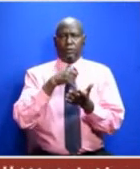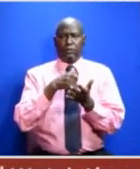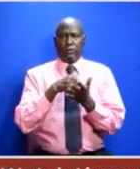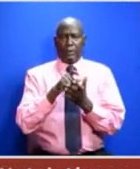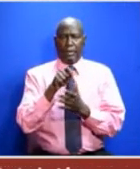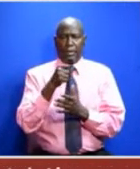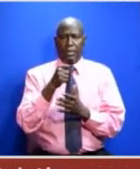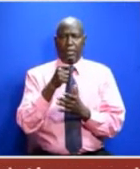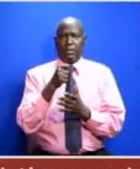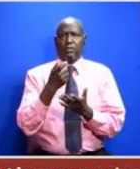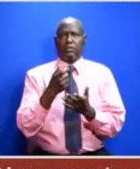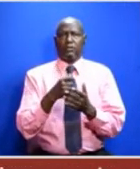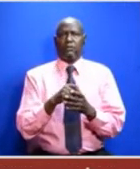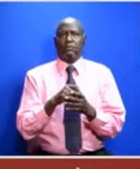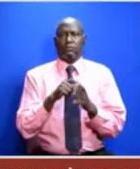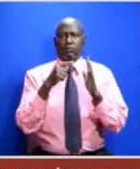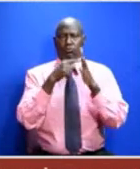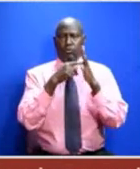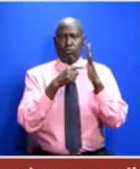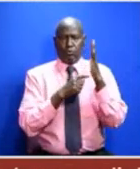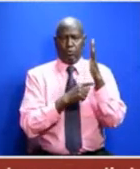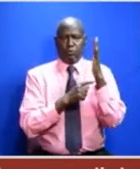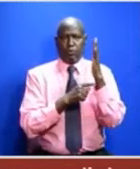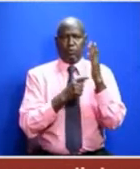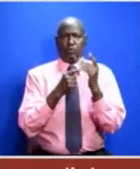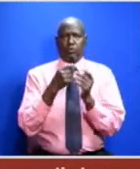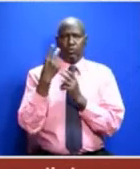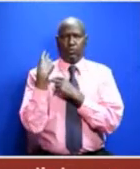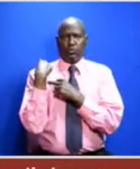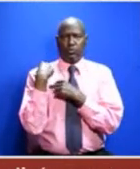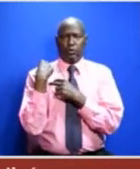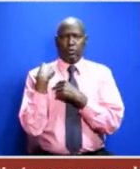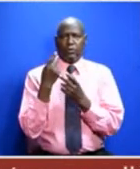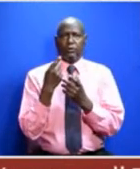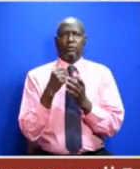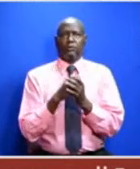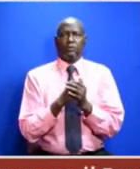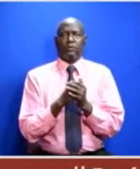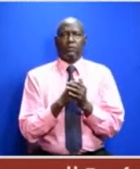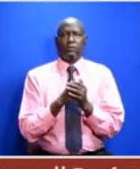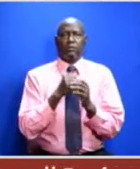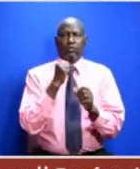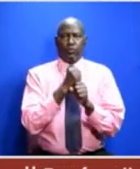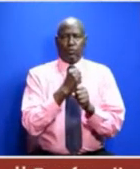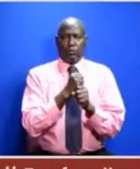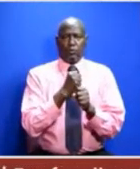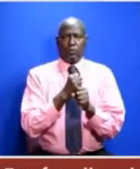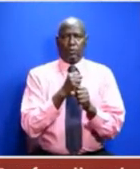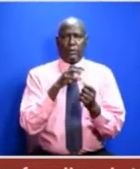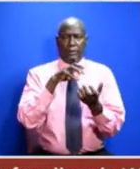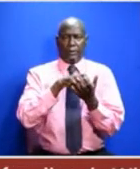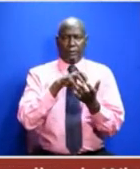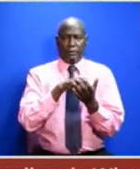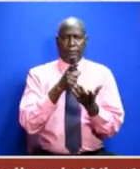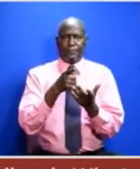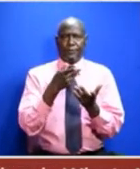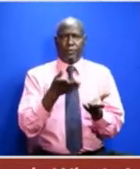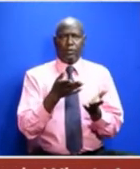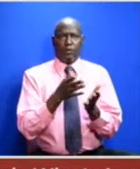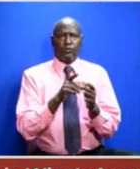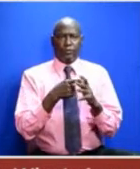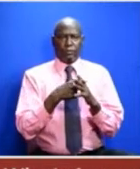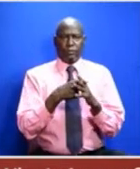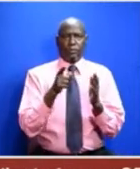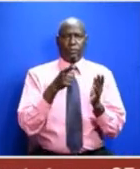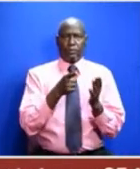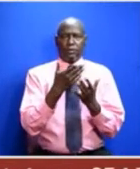key observations and recommendations to duty bearers concerning the tragic case. Now, our own Kate and Diego begins this